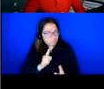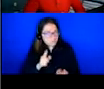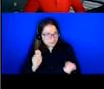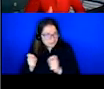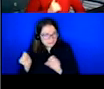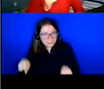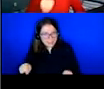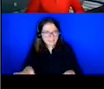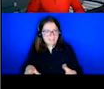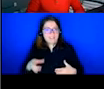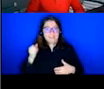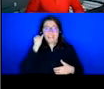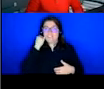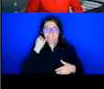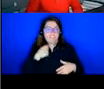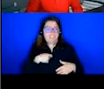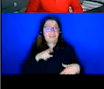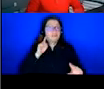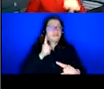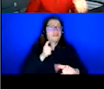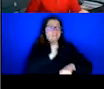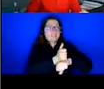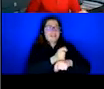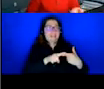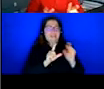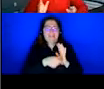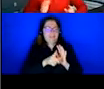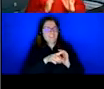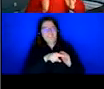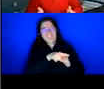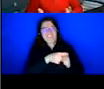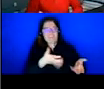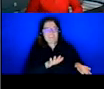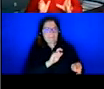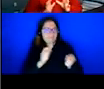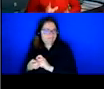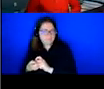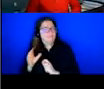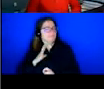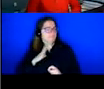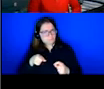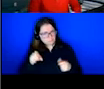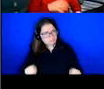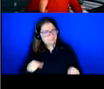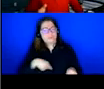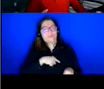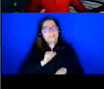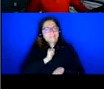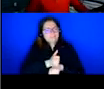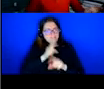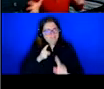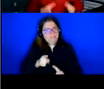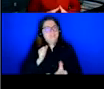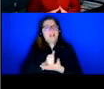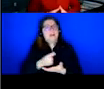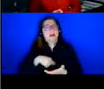it's okay. Like, we set those goals just to kind of get us motivated or clear our path or make us feel this overwhelmness is